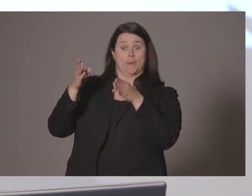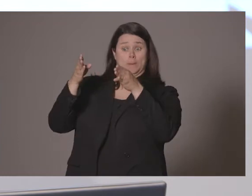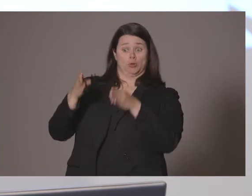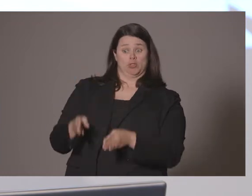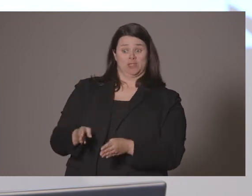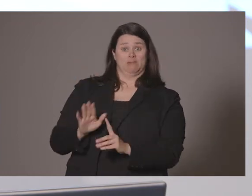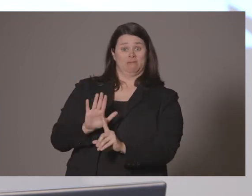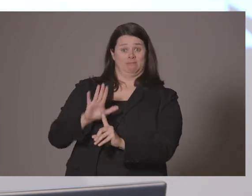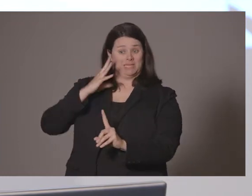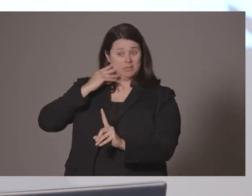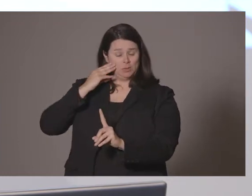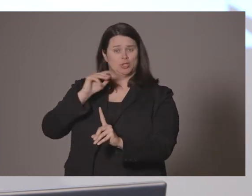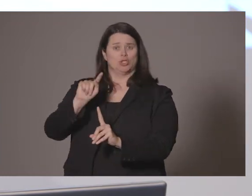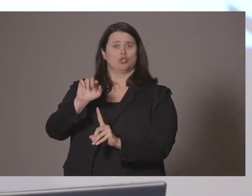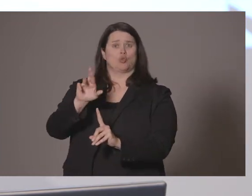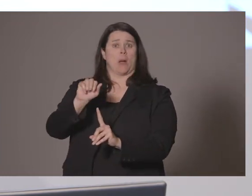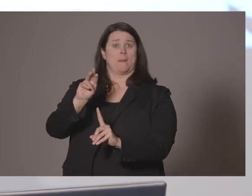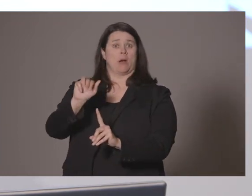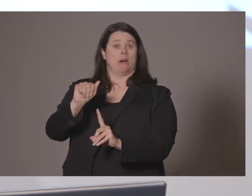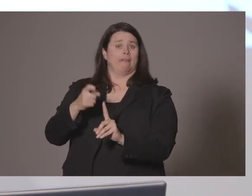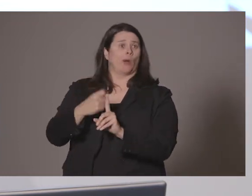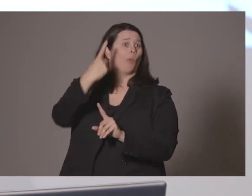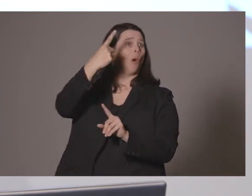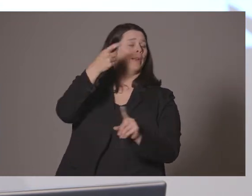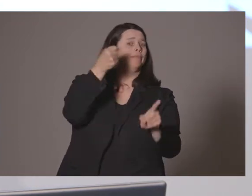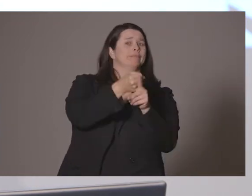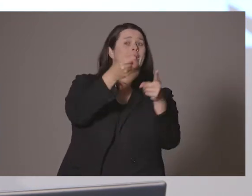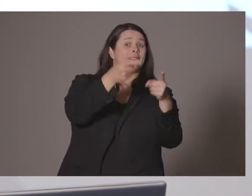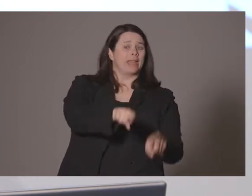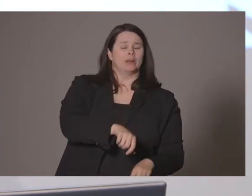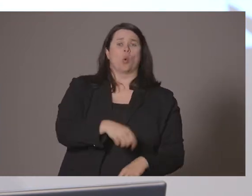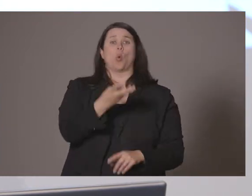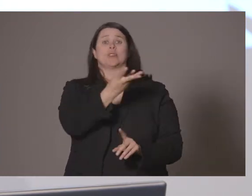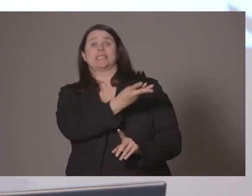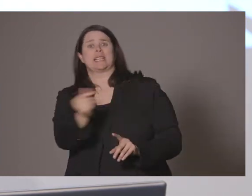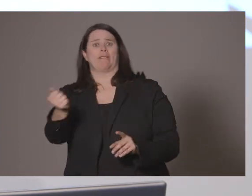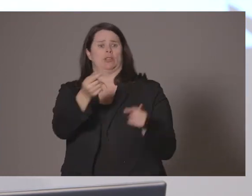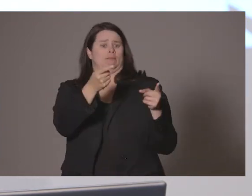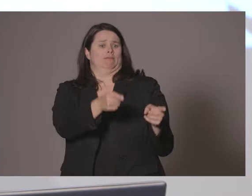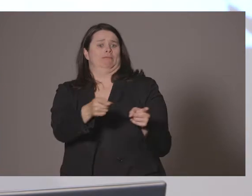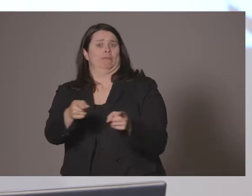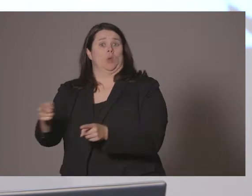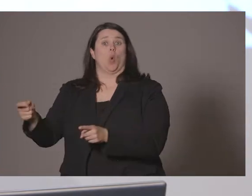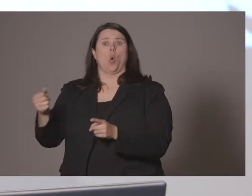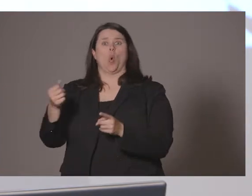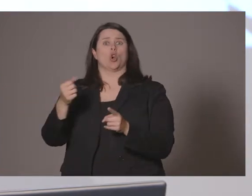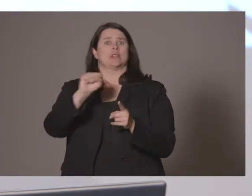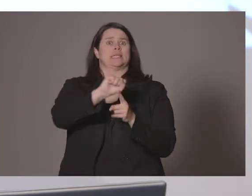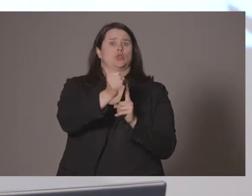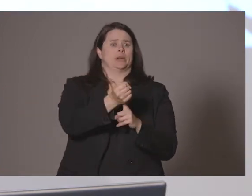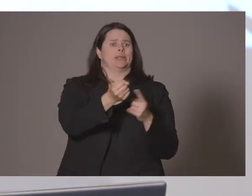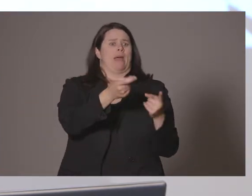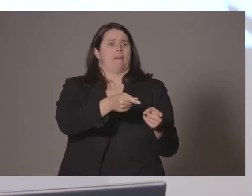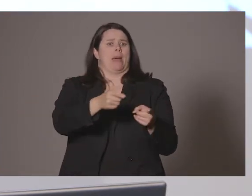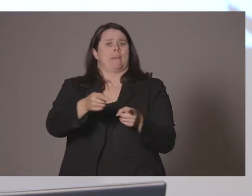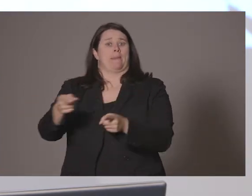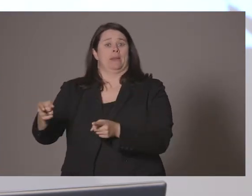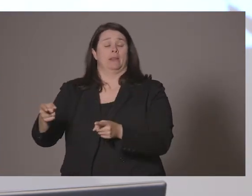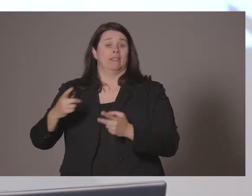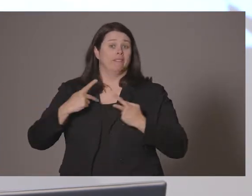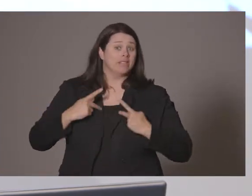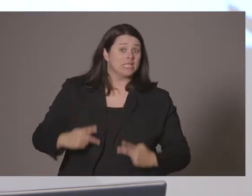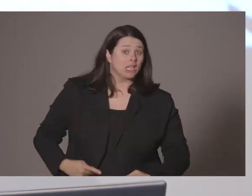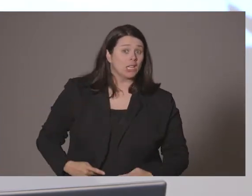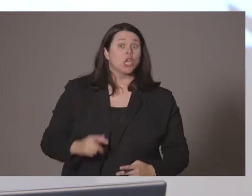event, a series of events, or a set of circumstances that has been experienced by an individual as physically